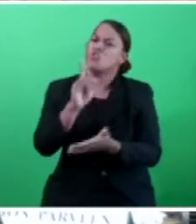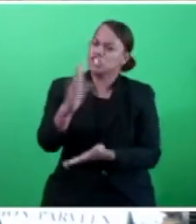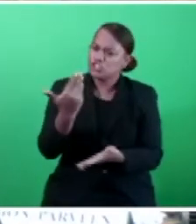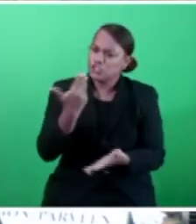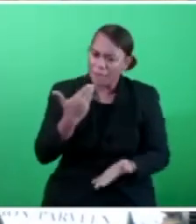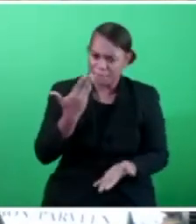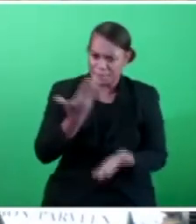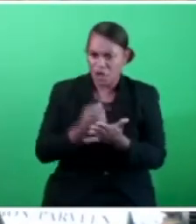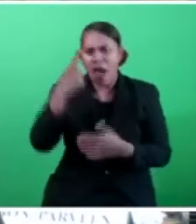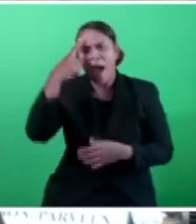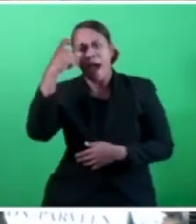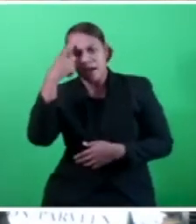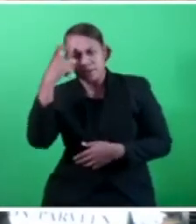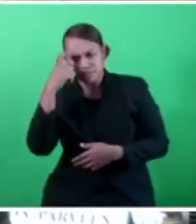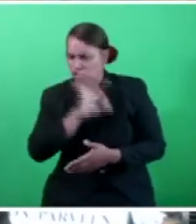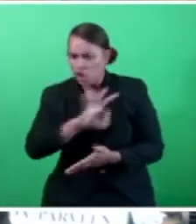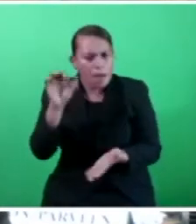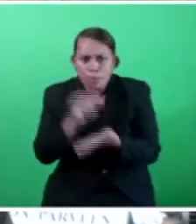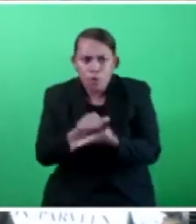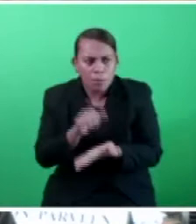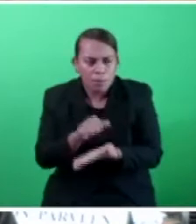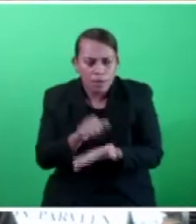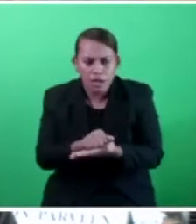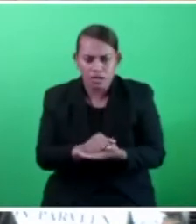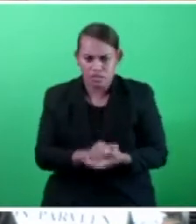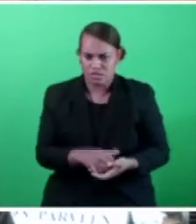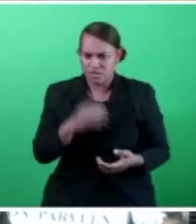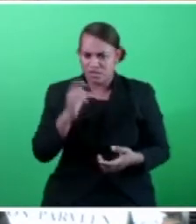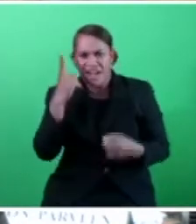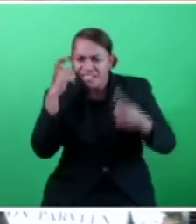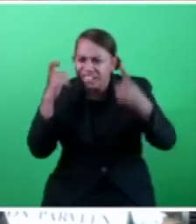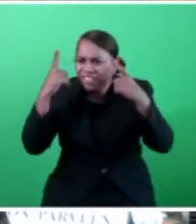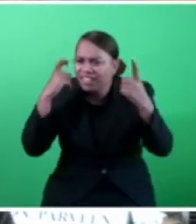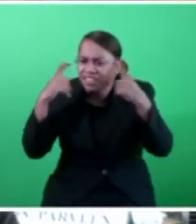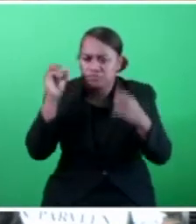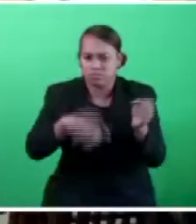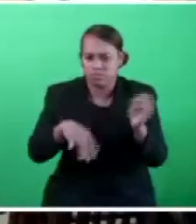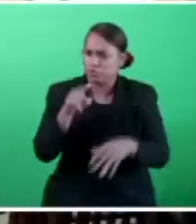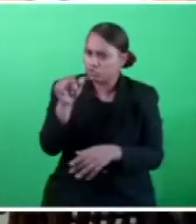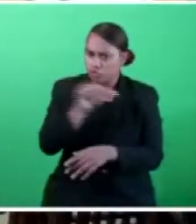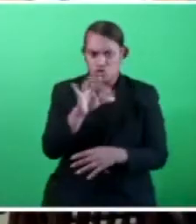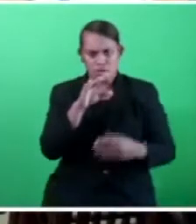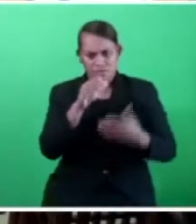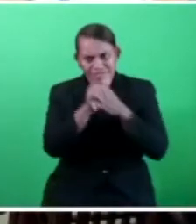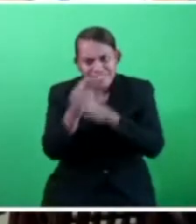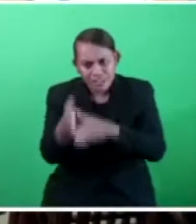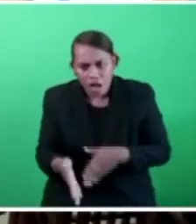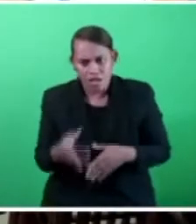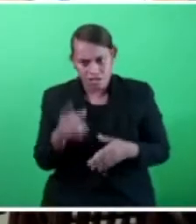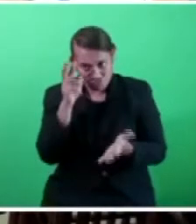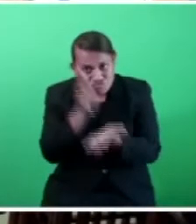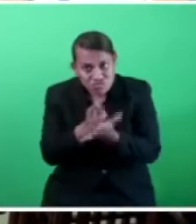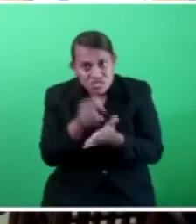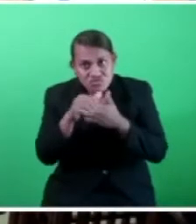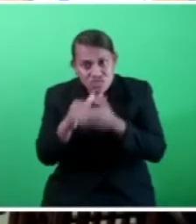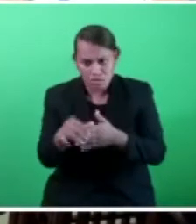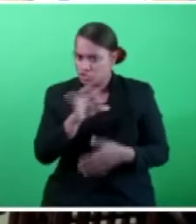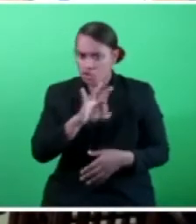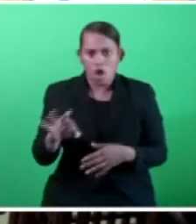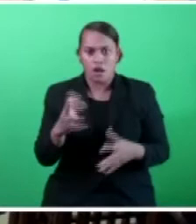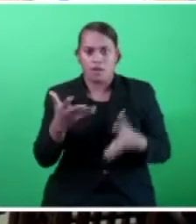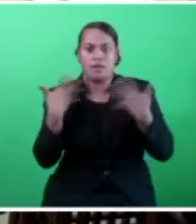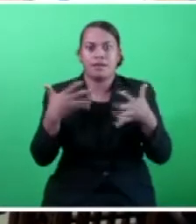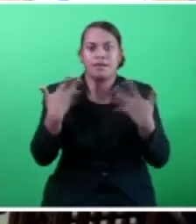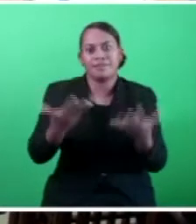such irrational and inhumane positions. You're supposed to be a leader. Real leaders don't fan flames of panic. They seek